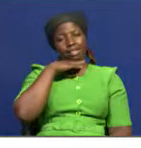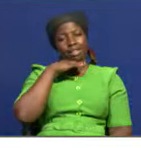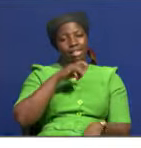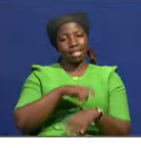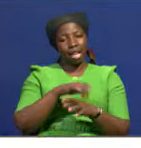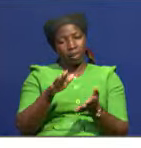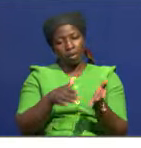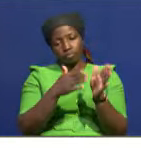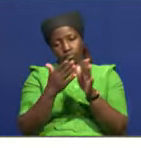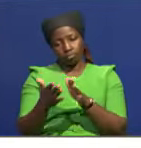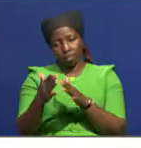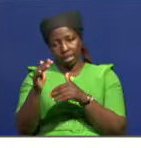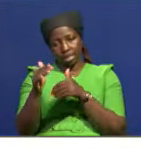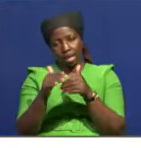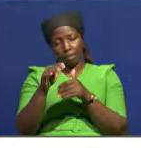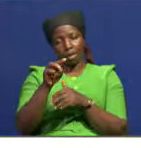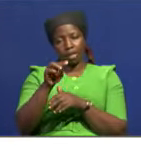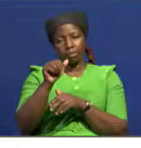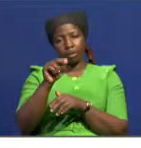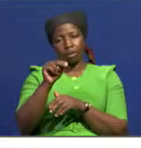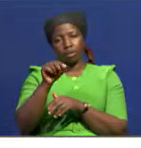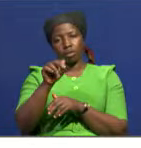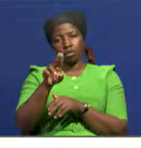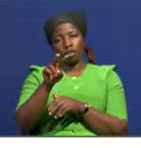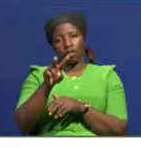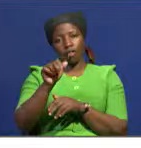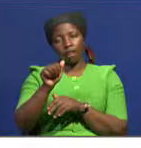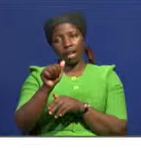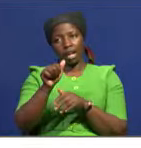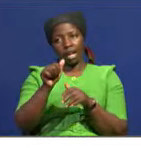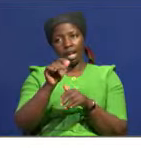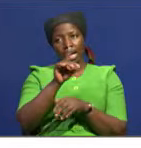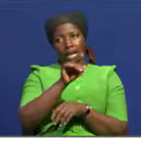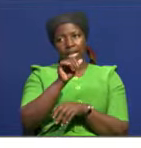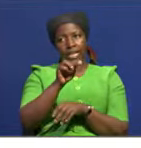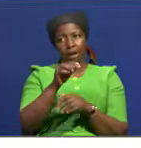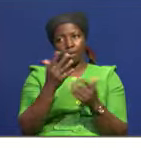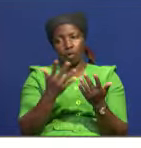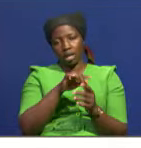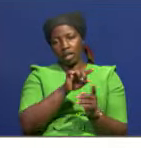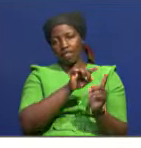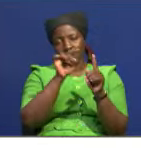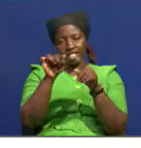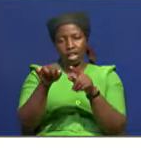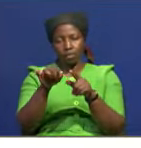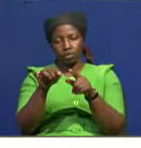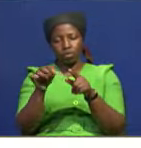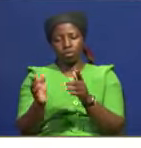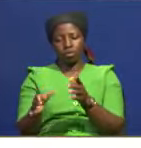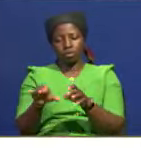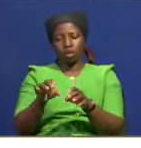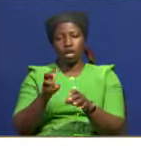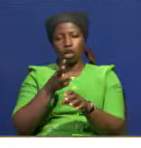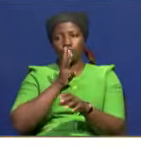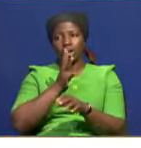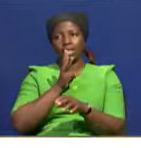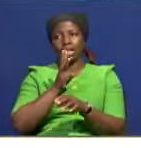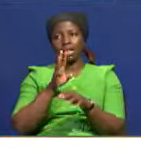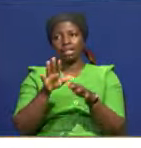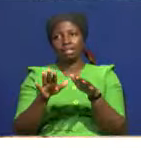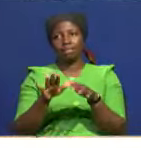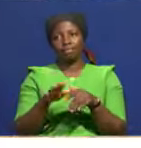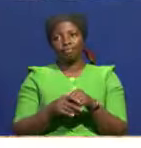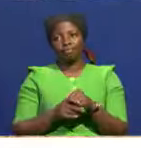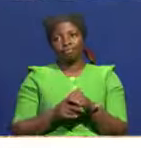at a nearby Manguva Earth Dam where he had gone to fetch water. According to Kavoloi Sub-Location Assistant